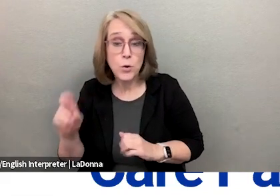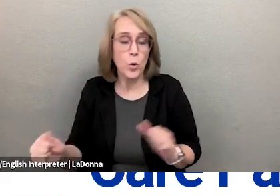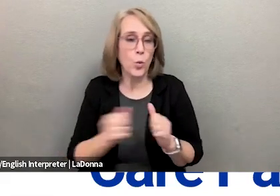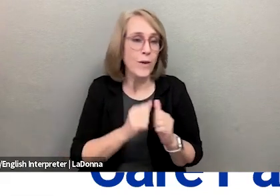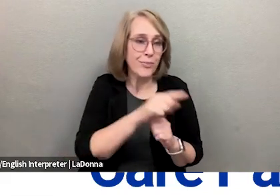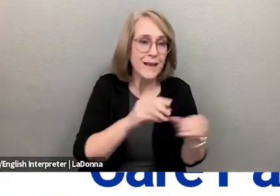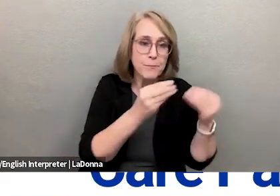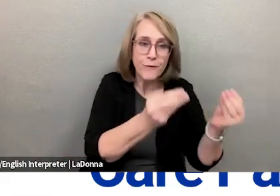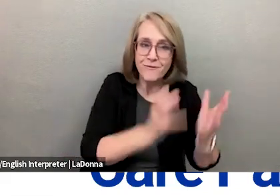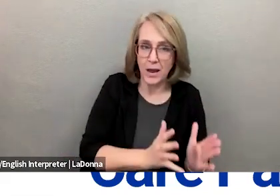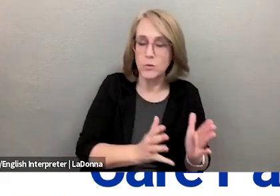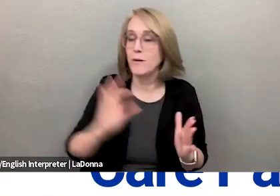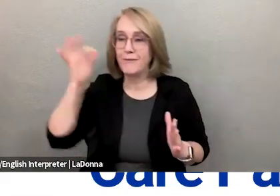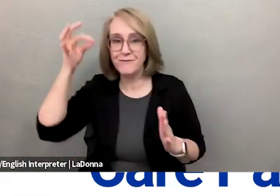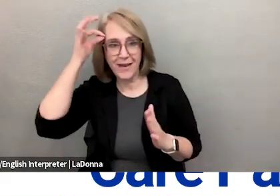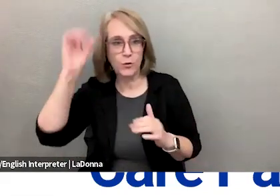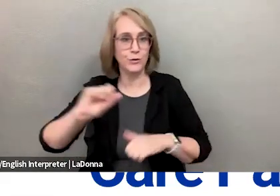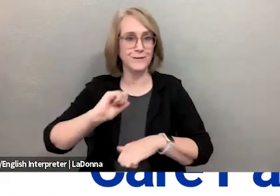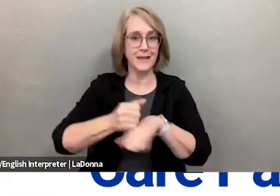could play. Next slide, please.